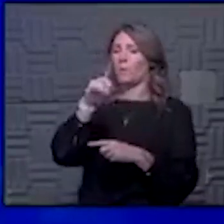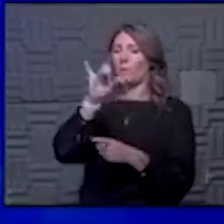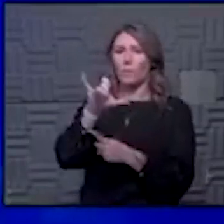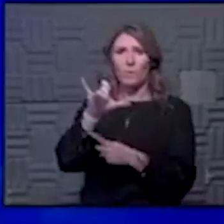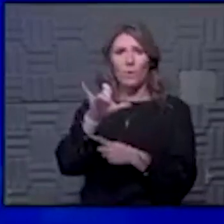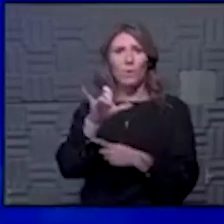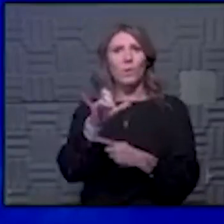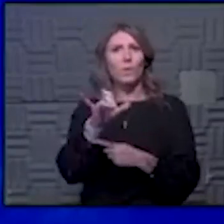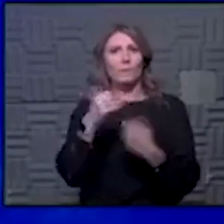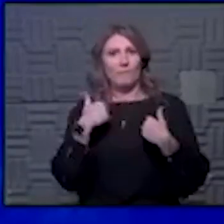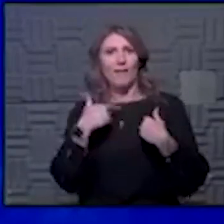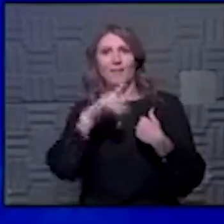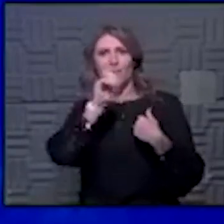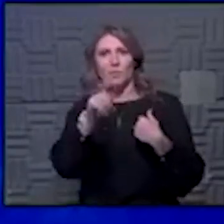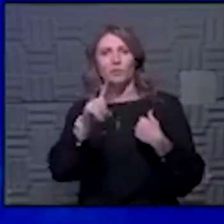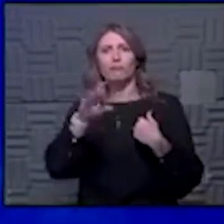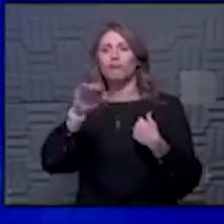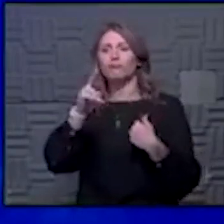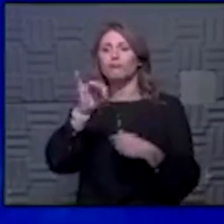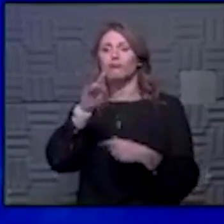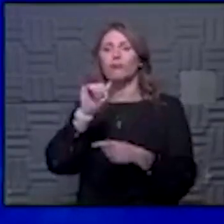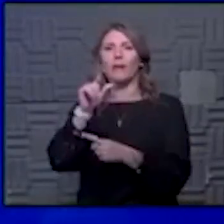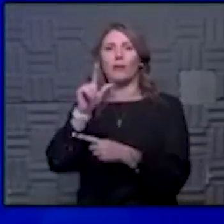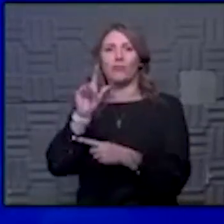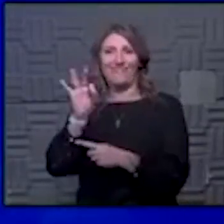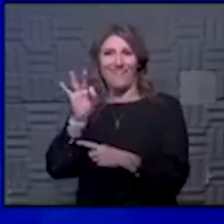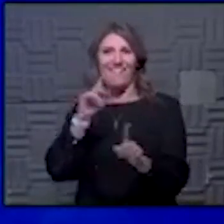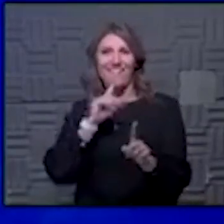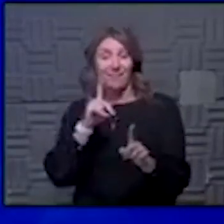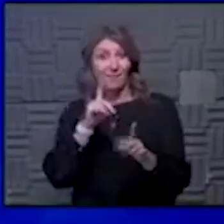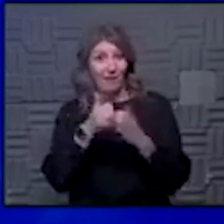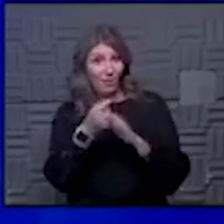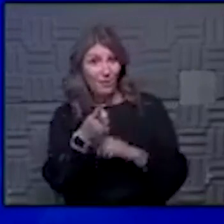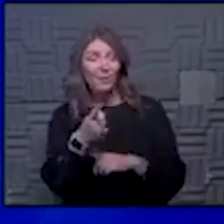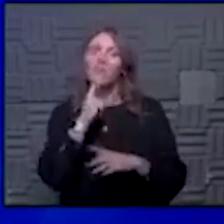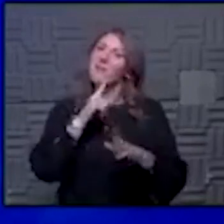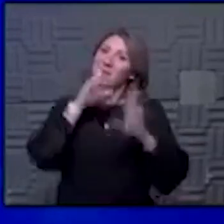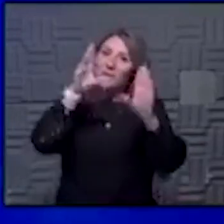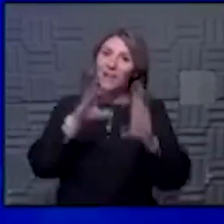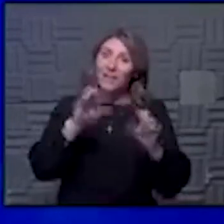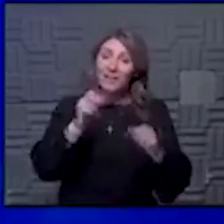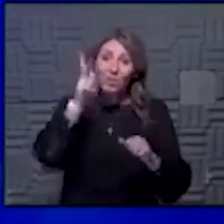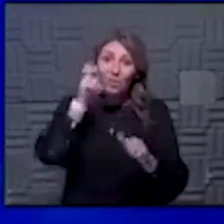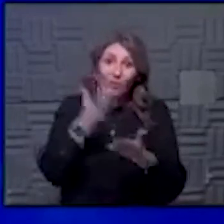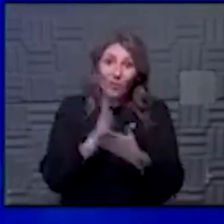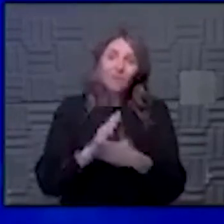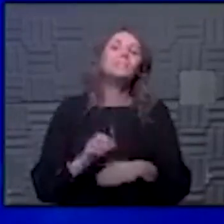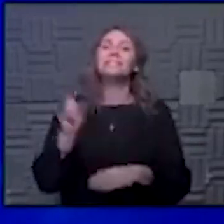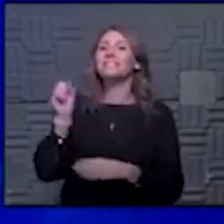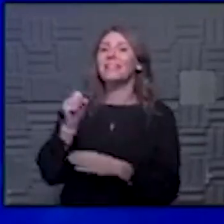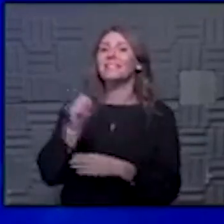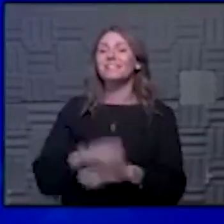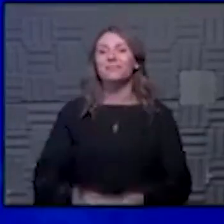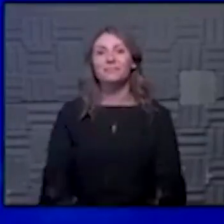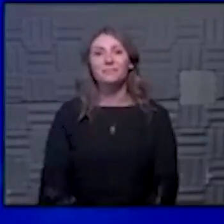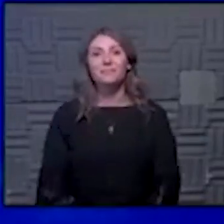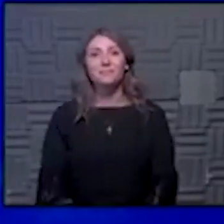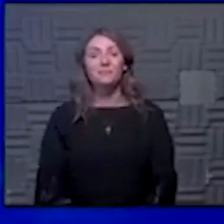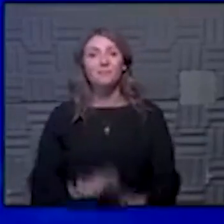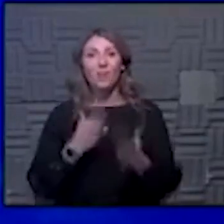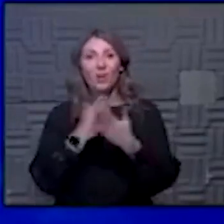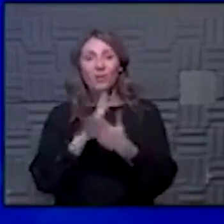on board with us and has a question. Cody? All right, Cody, how are you? Hey, great. Can you guys hear me okay? Yes. All